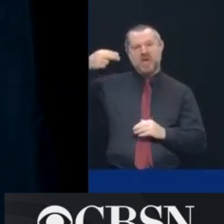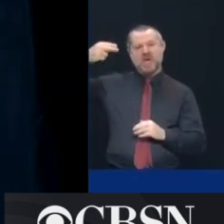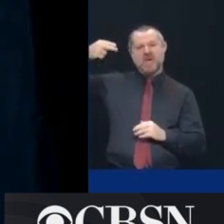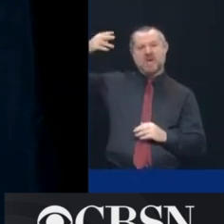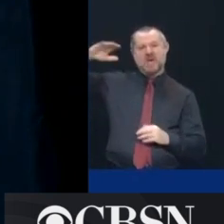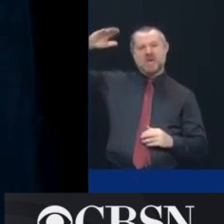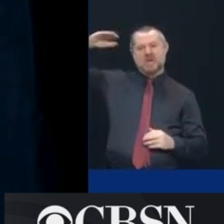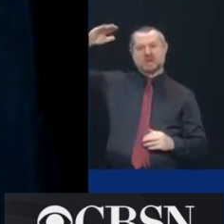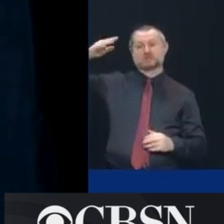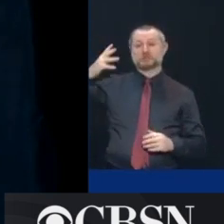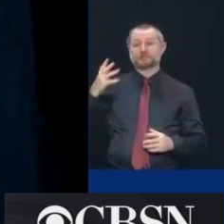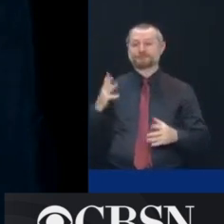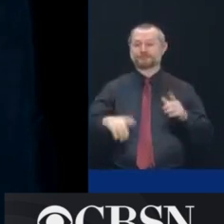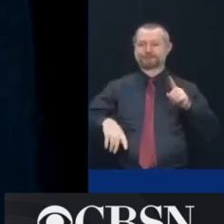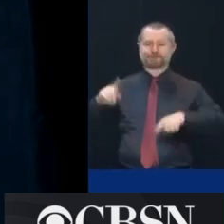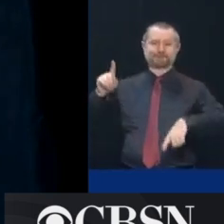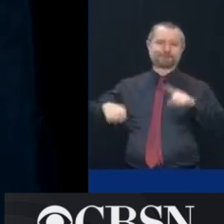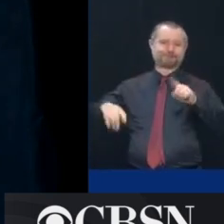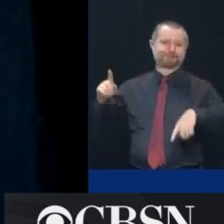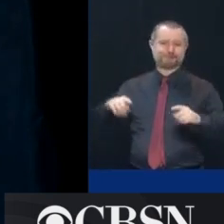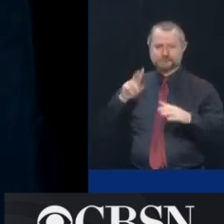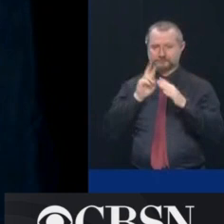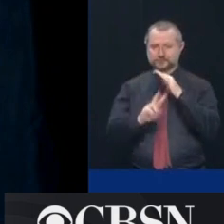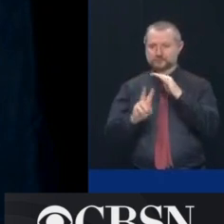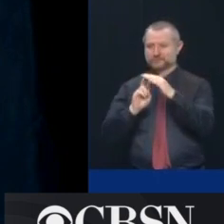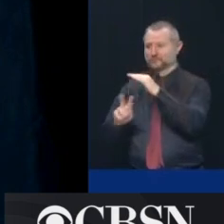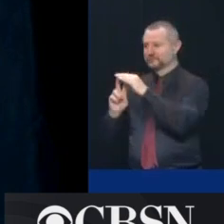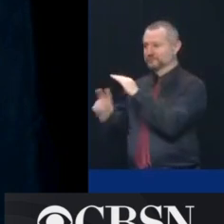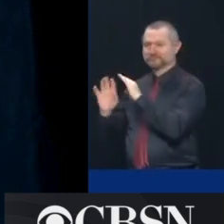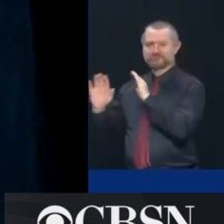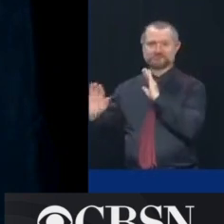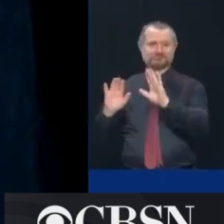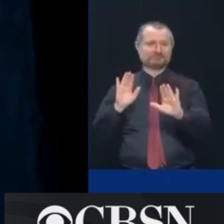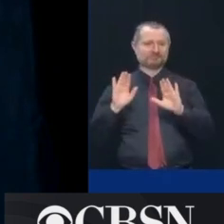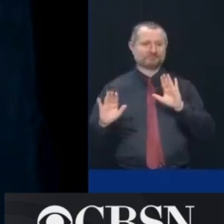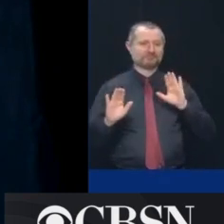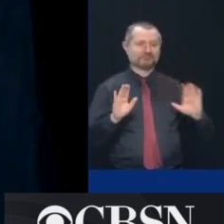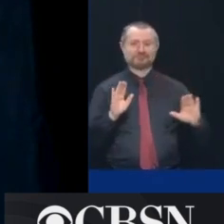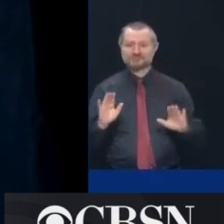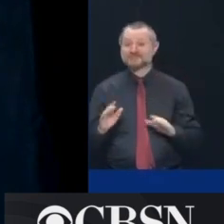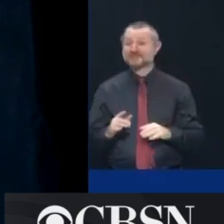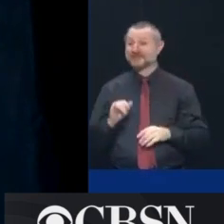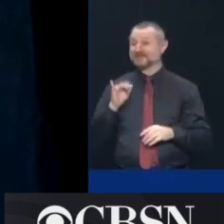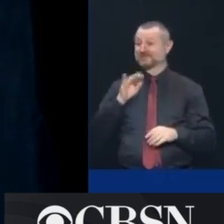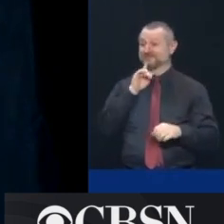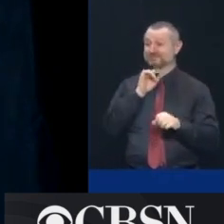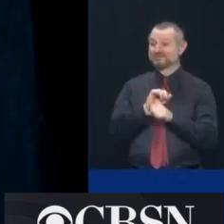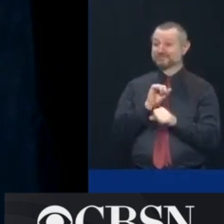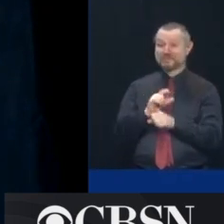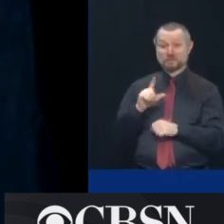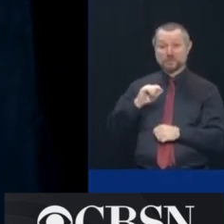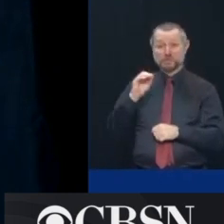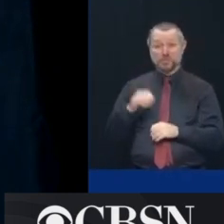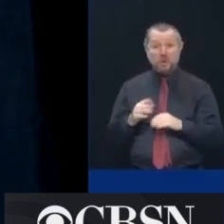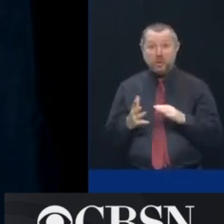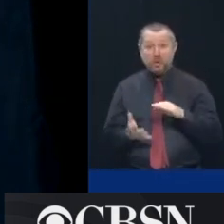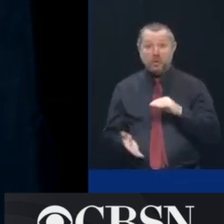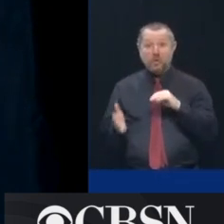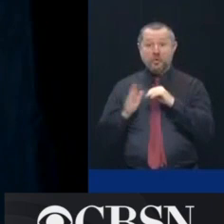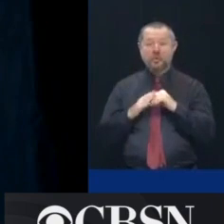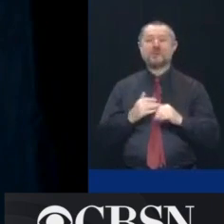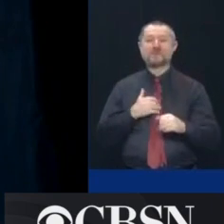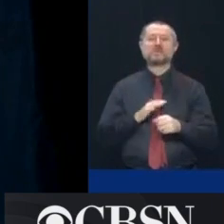Experts. Nobody's been here before, so nobody knows. If we are in that range, we have the hospital capacity.